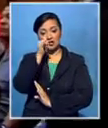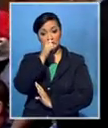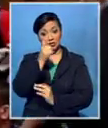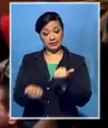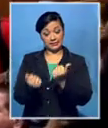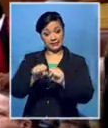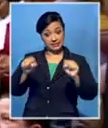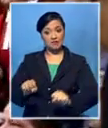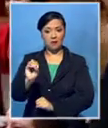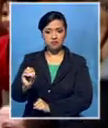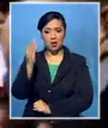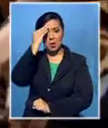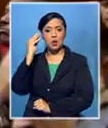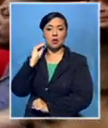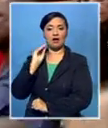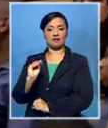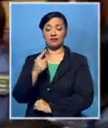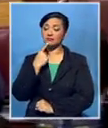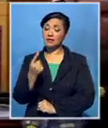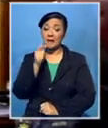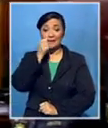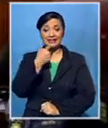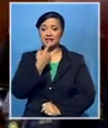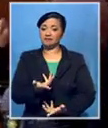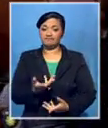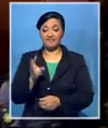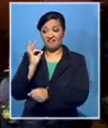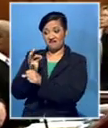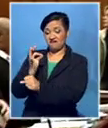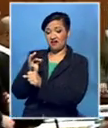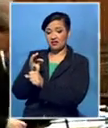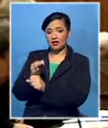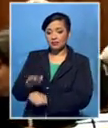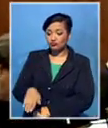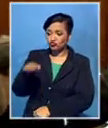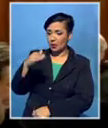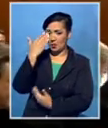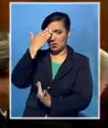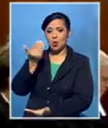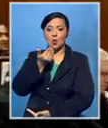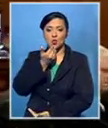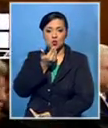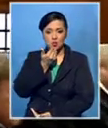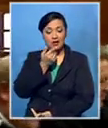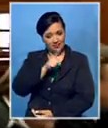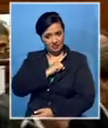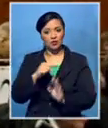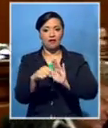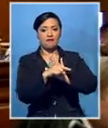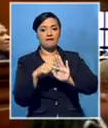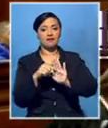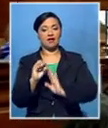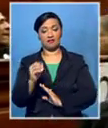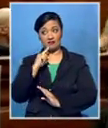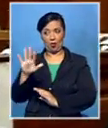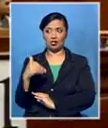justice system. Thomas says he grew up without a father, and that could have had a negative impact on his life. He is set to appeal his conviction